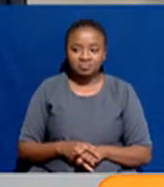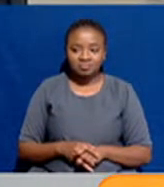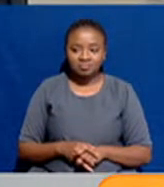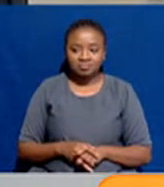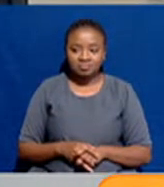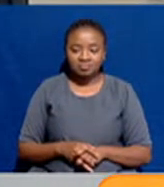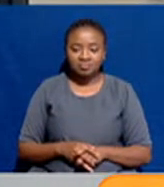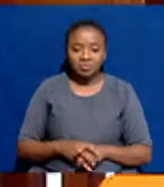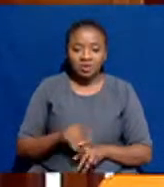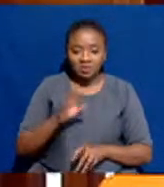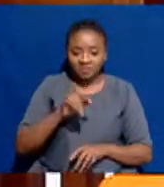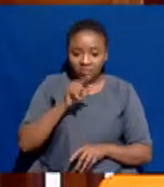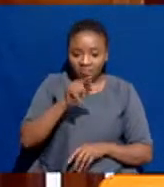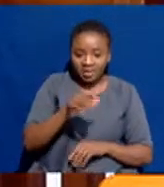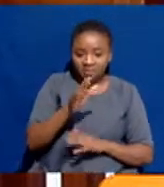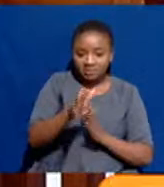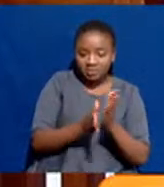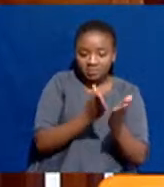petition,